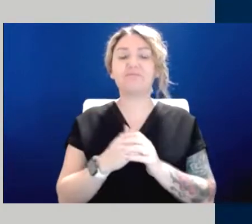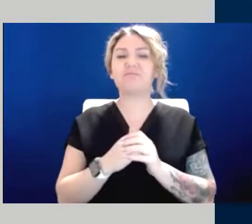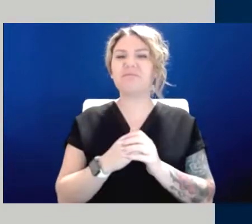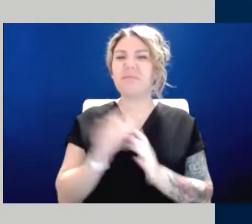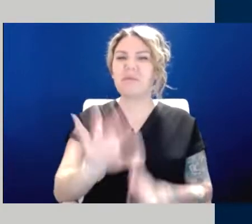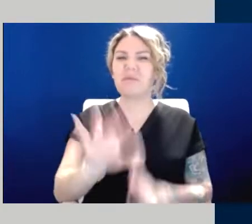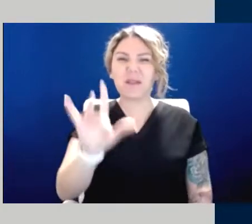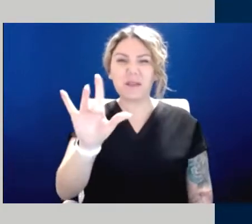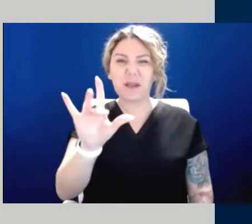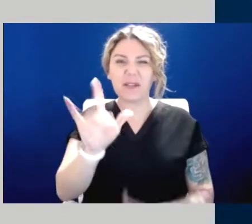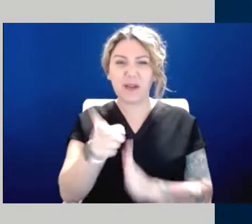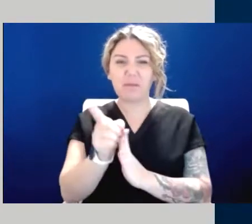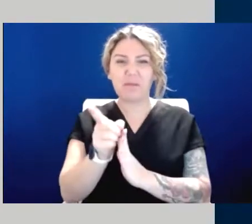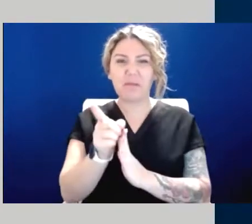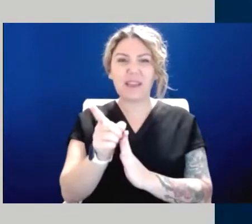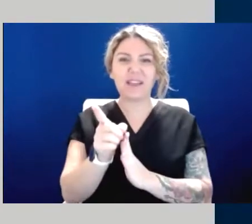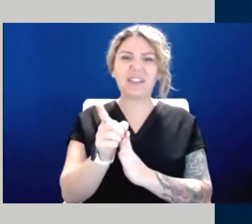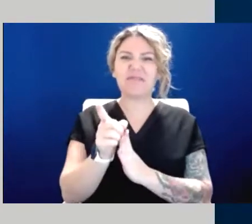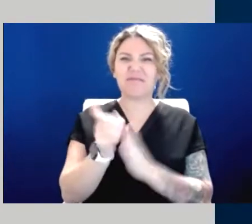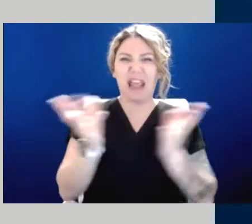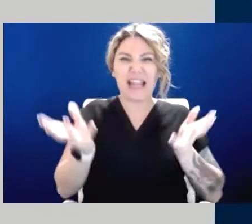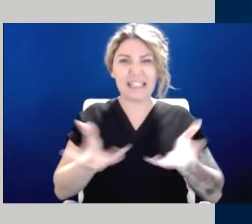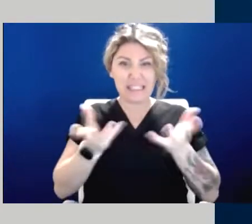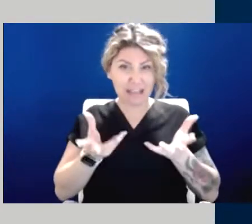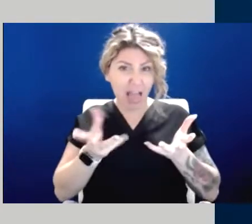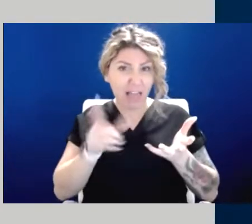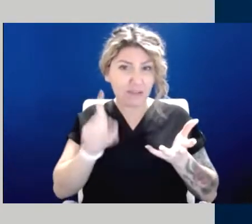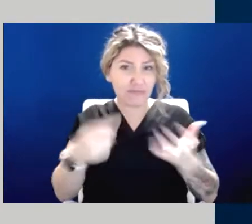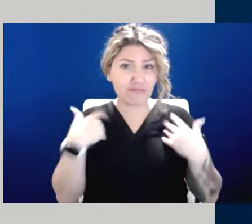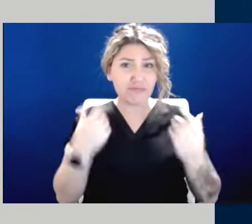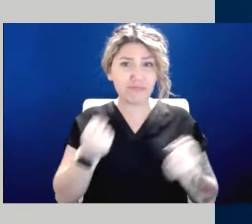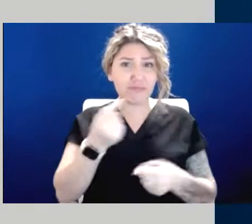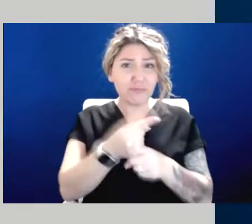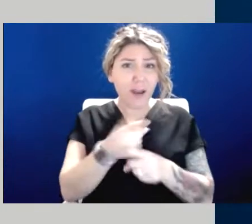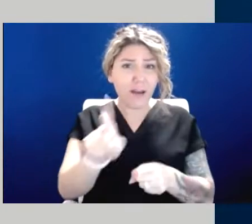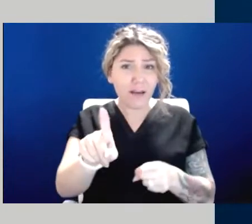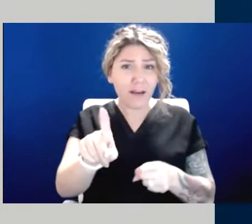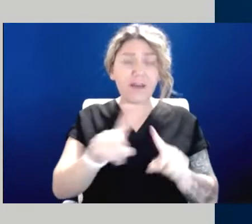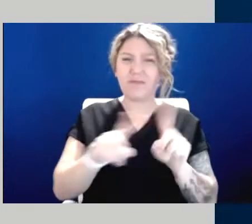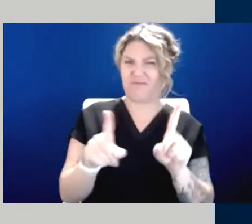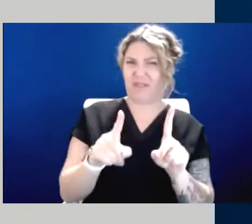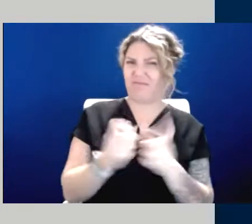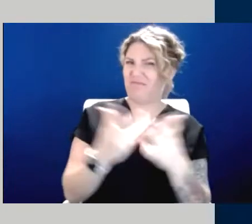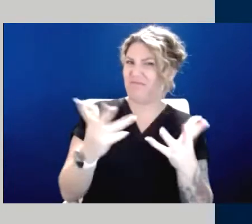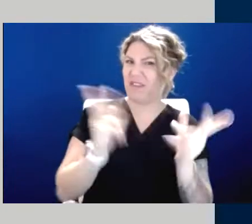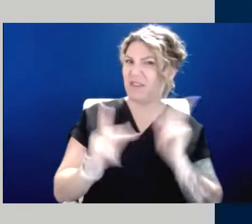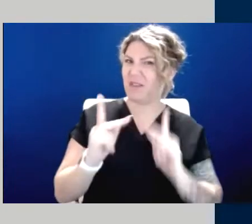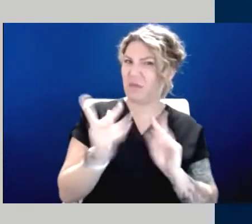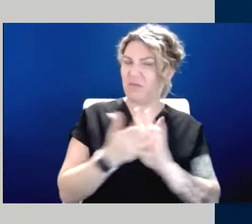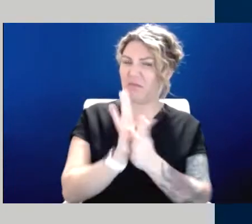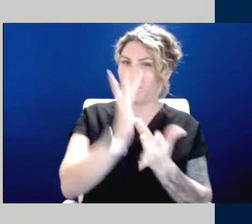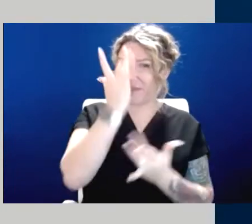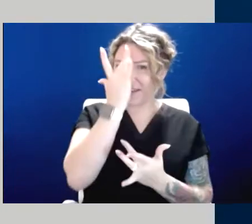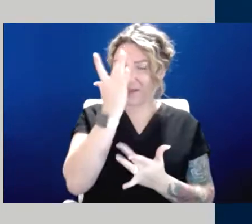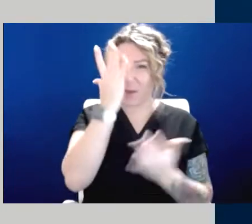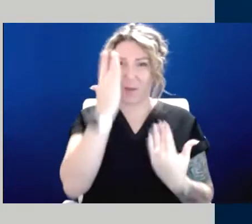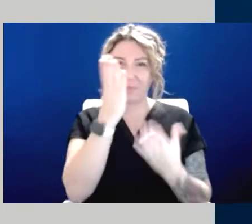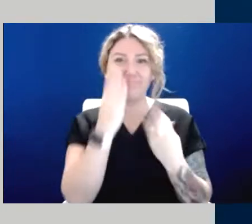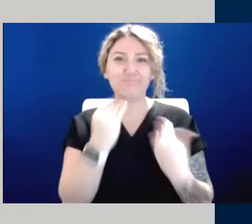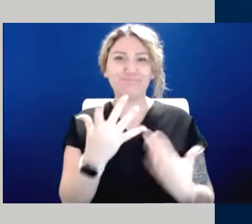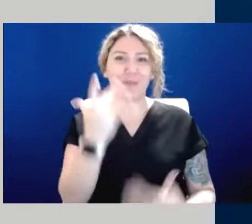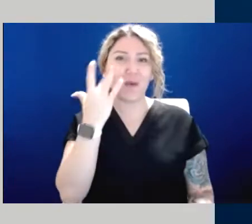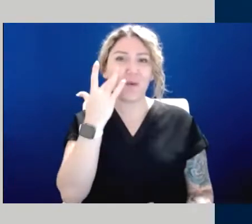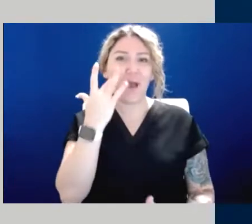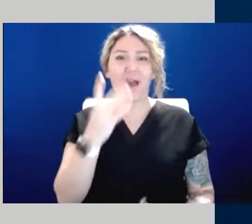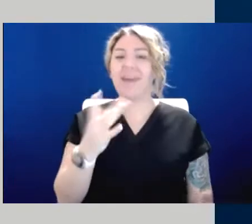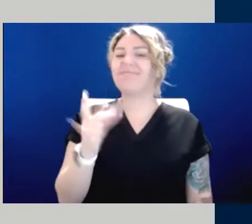minutes, a salad is supposed to keep you healthy, right? Well, then why are so many people getting sick? We're going to tell you why. And then at 8:15, Dr. Hawkinson is